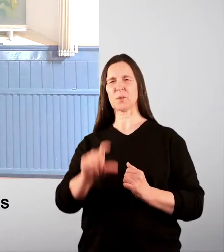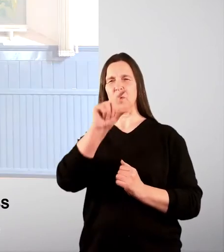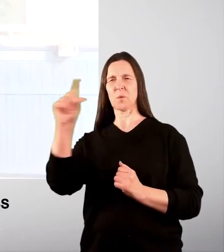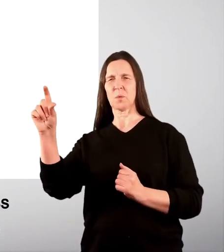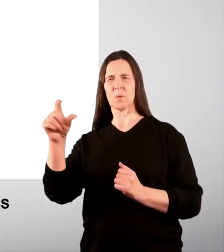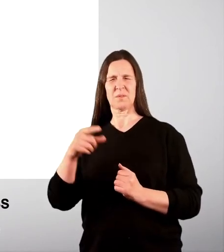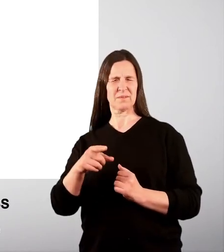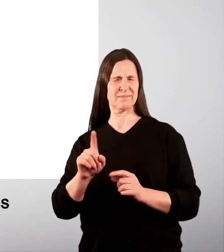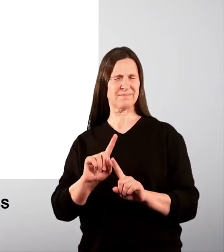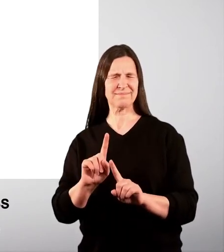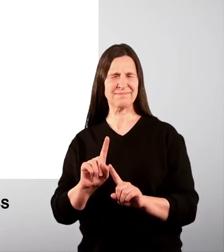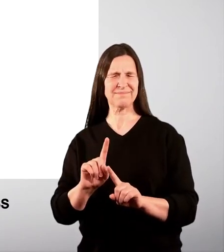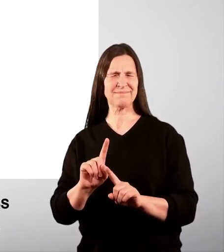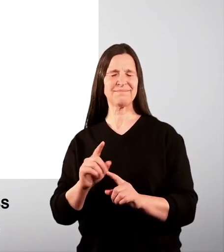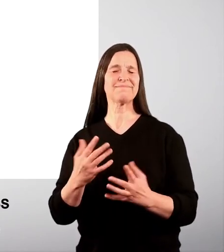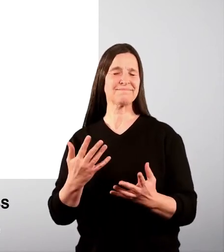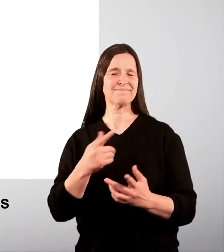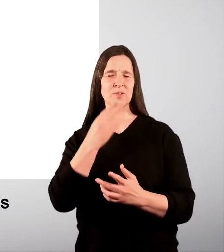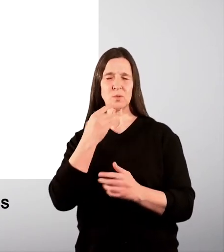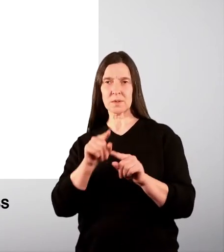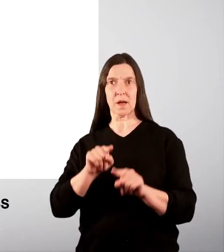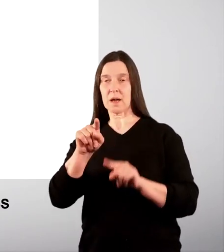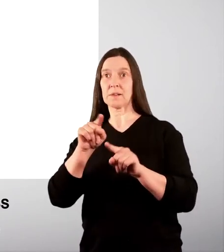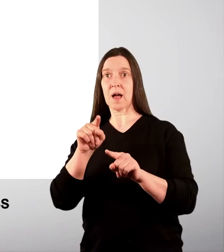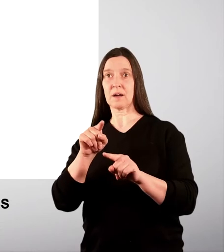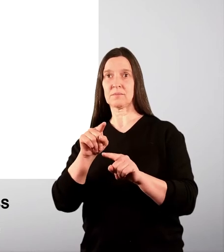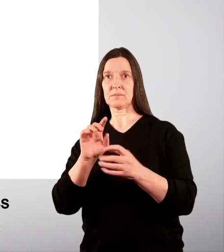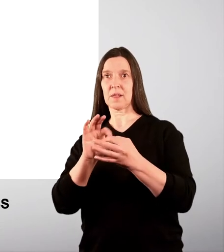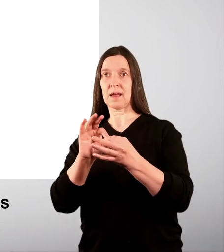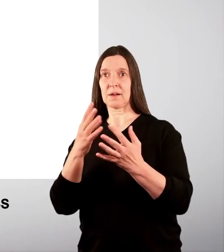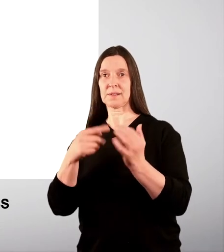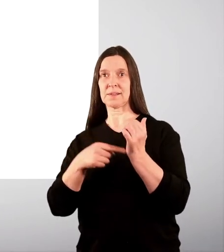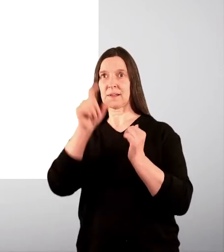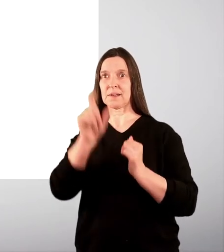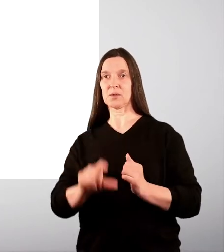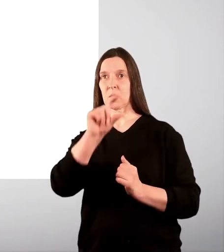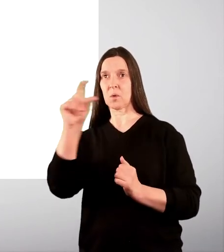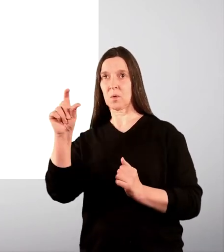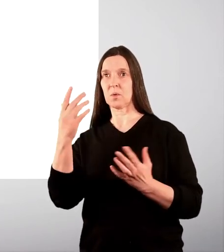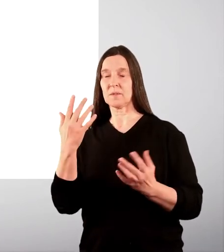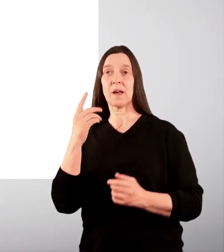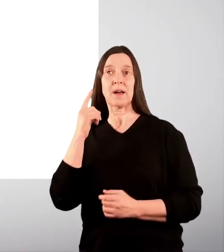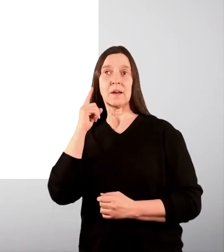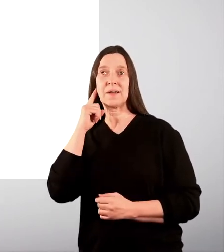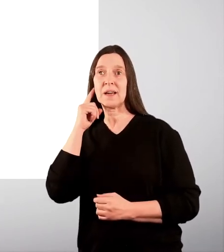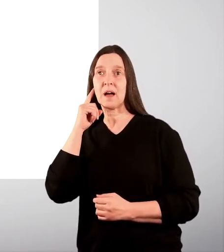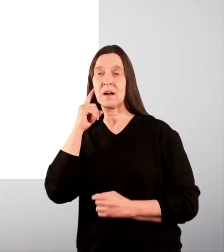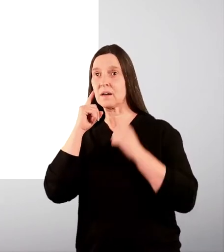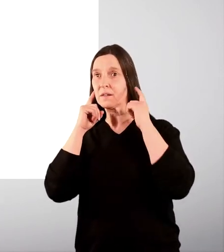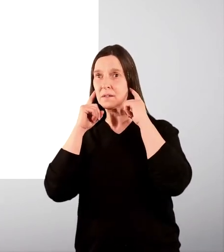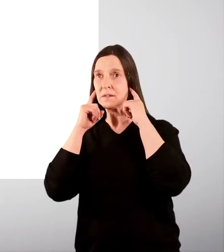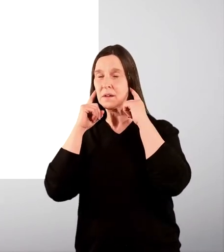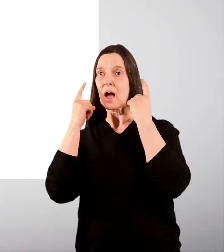T-zone is basically from one ear, across the eyes and the bridge of the nose to the other ear, and from the bridge of the nose right